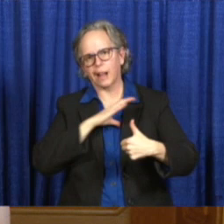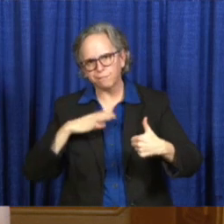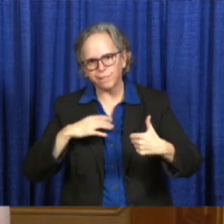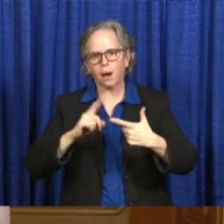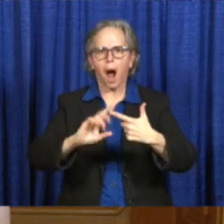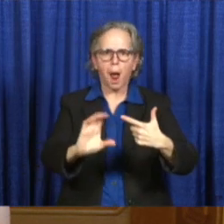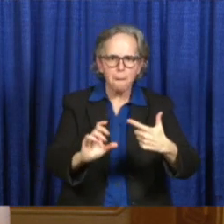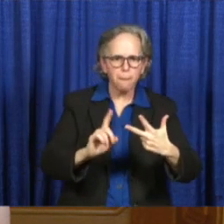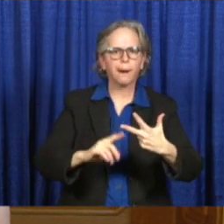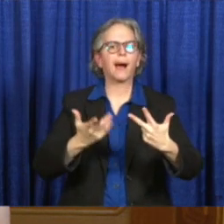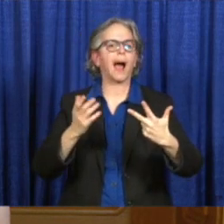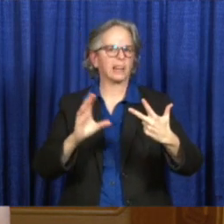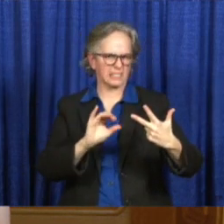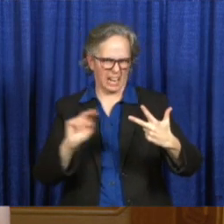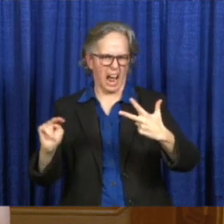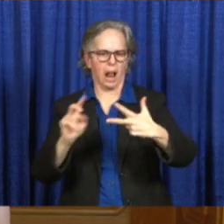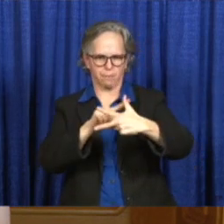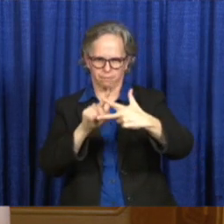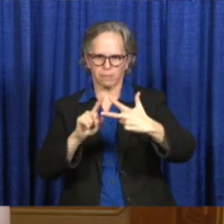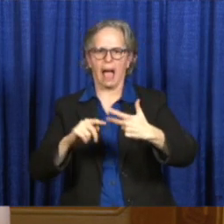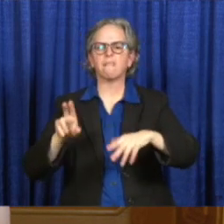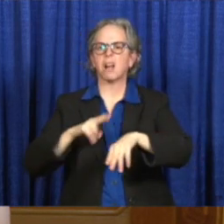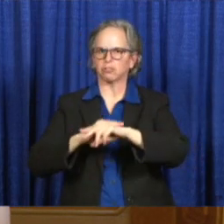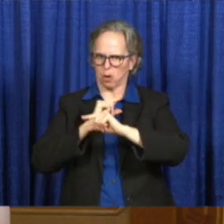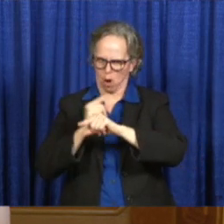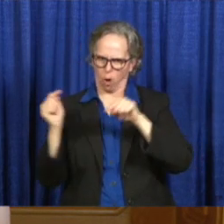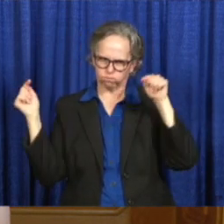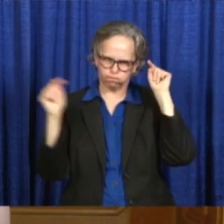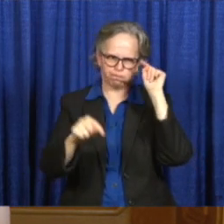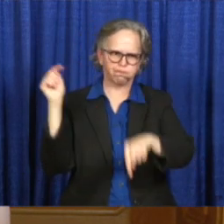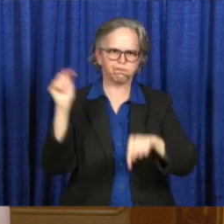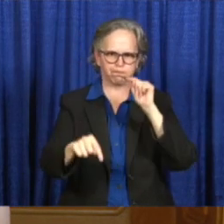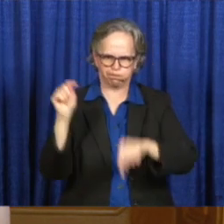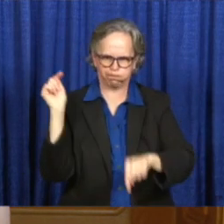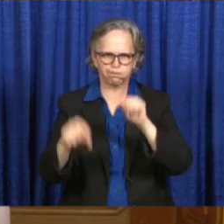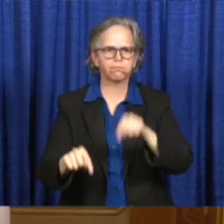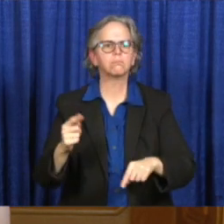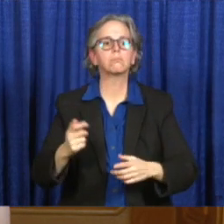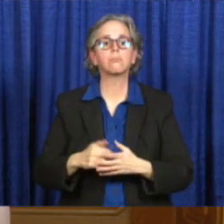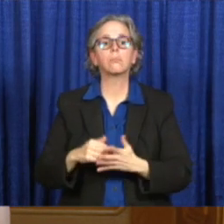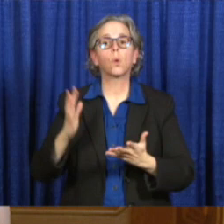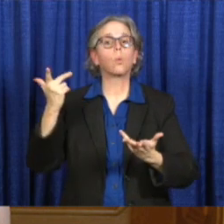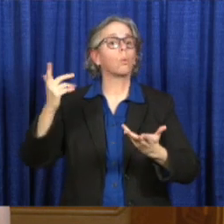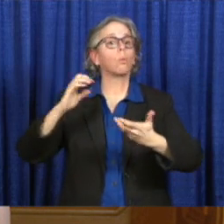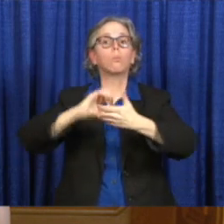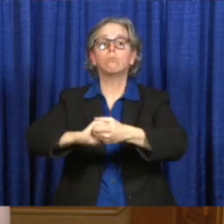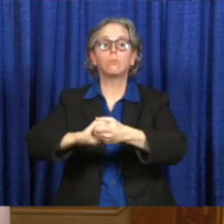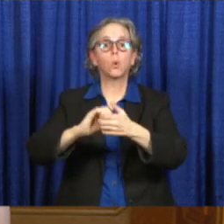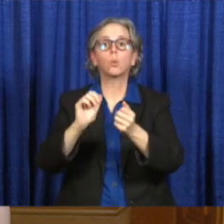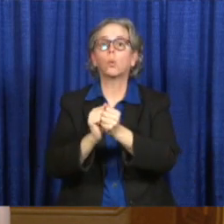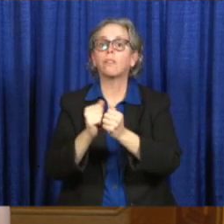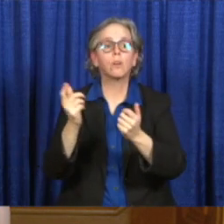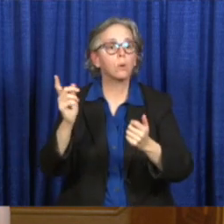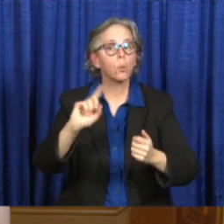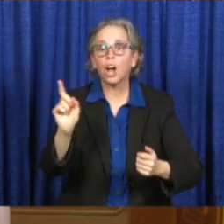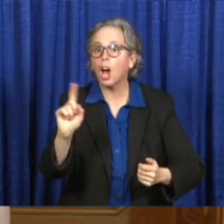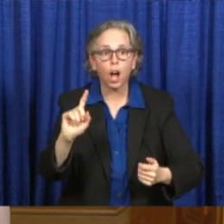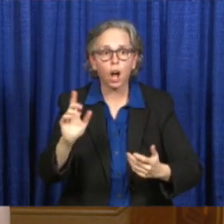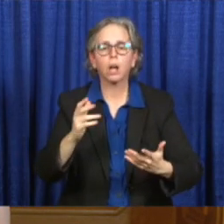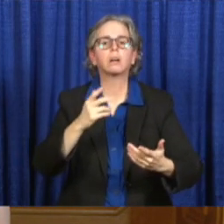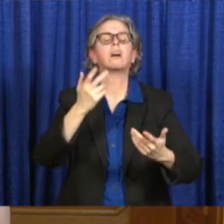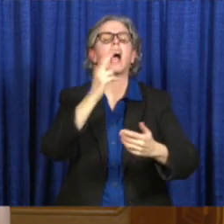from the National Guard are working with healthcare experts and engineers to understand what's needed, ranging from utilities such as